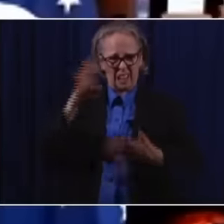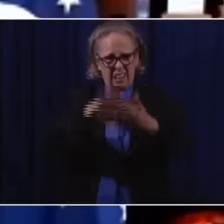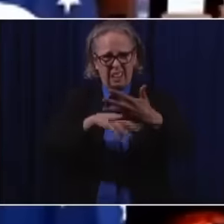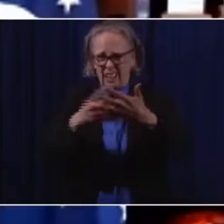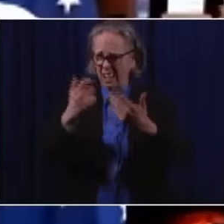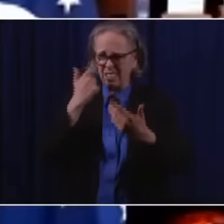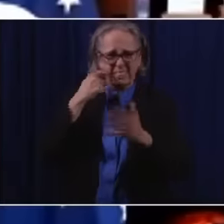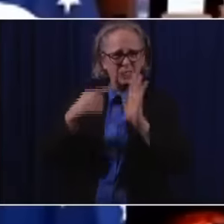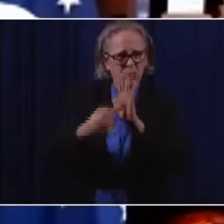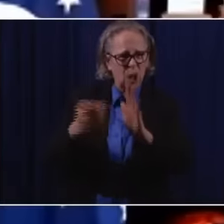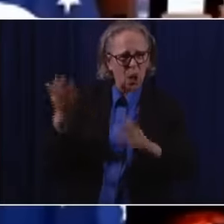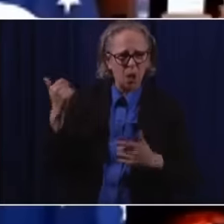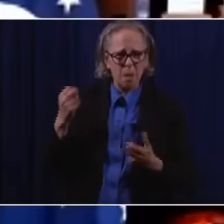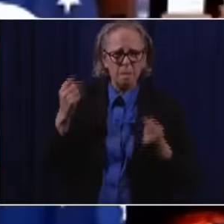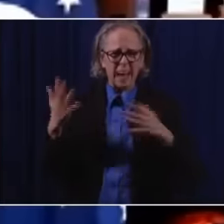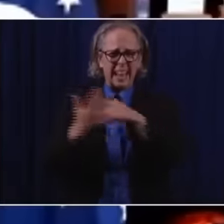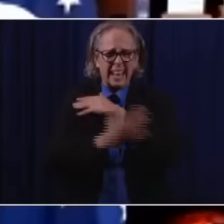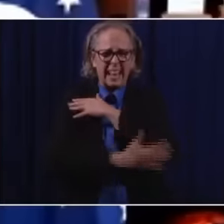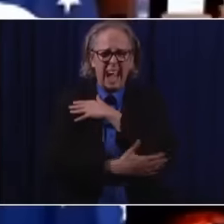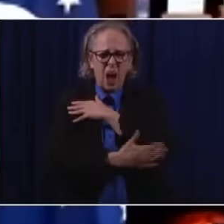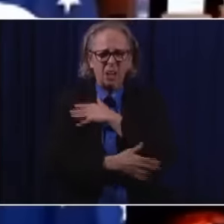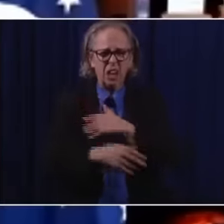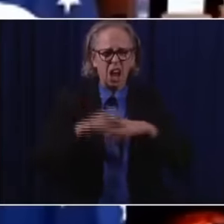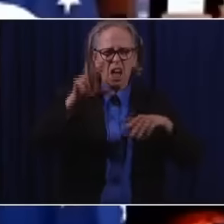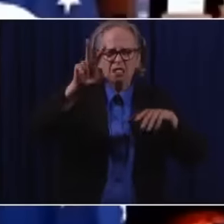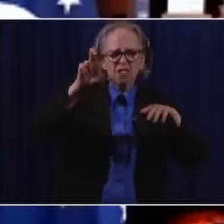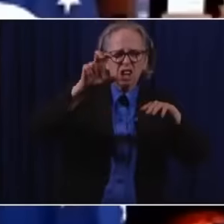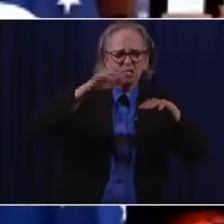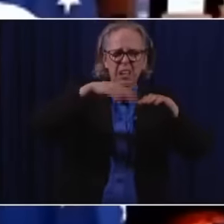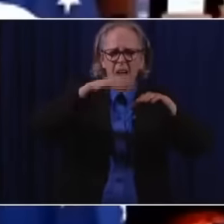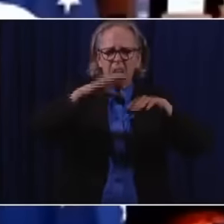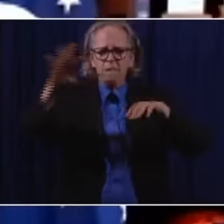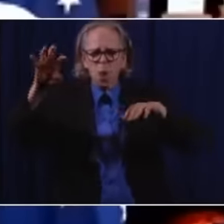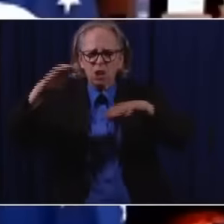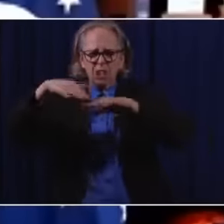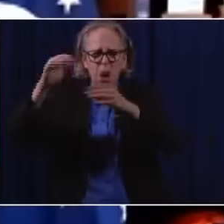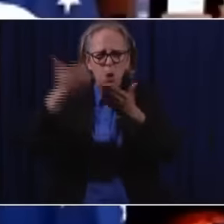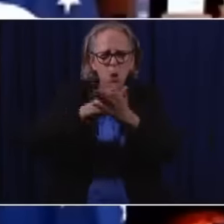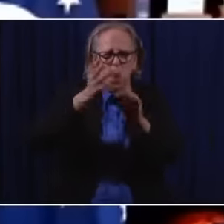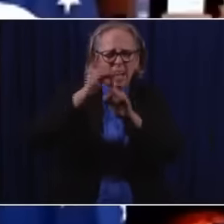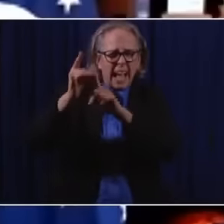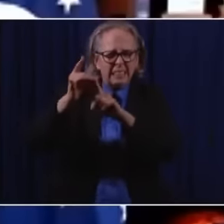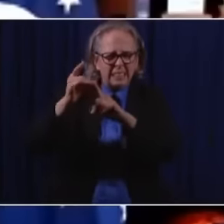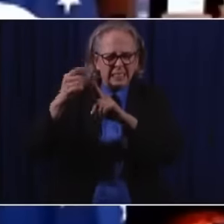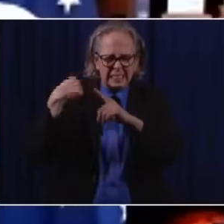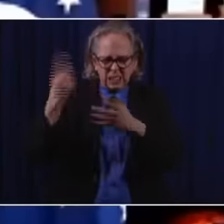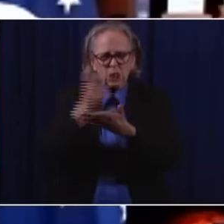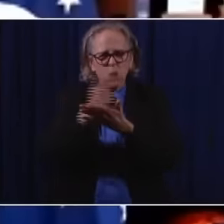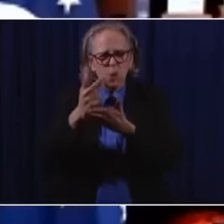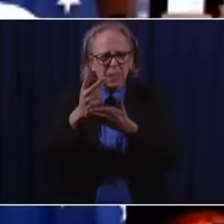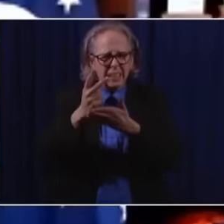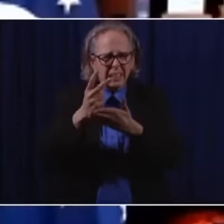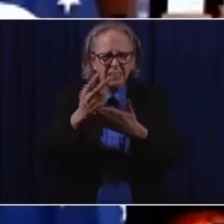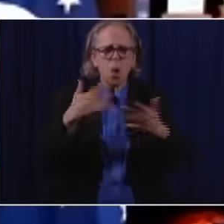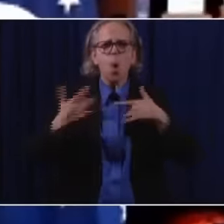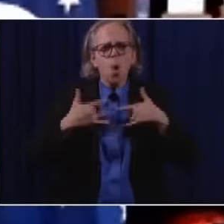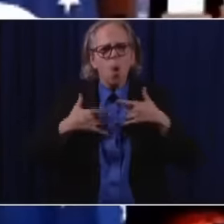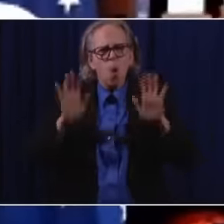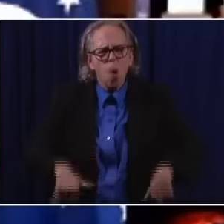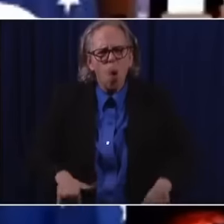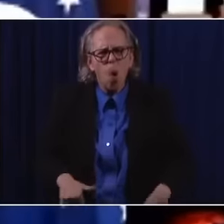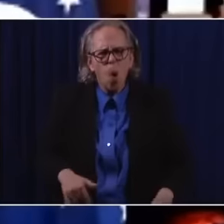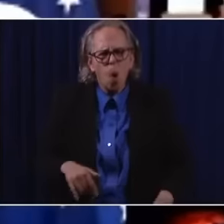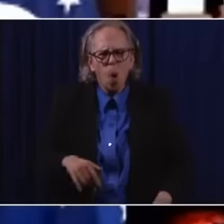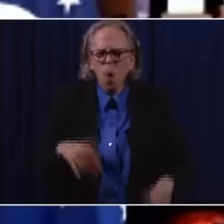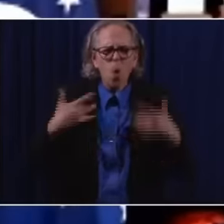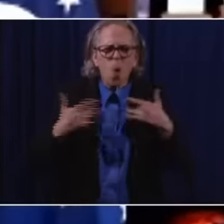300, 400 cases per 100,000, which is a highly concerning number. Yesterday, I spent